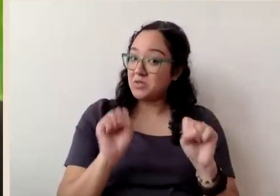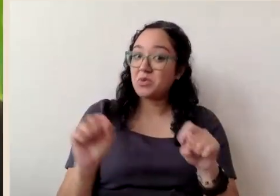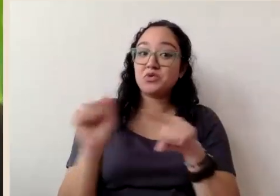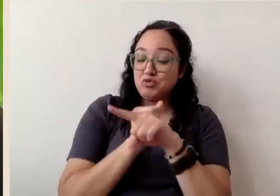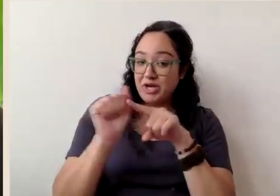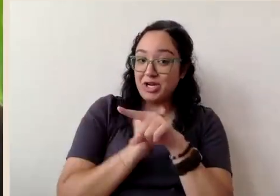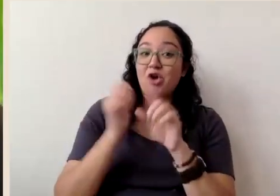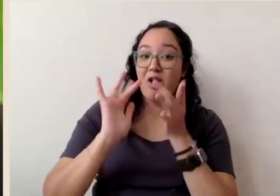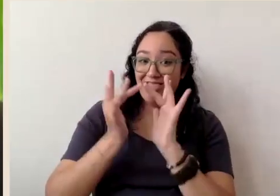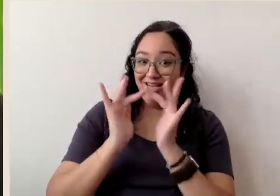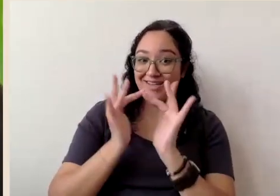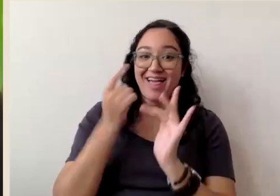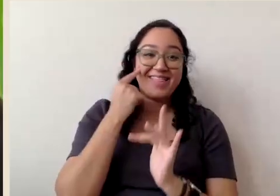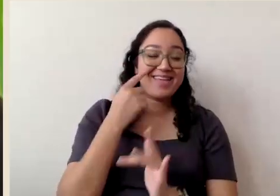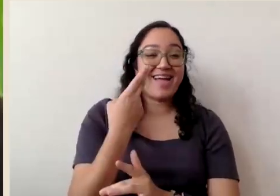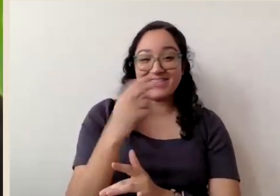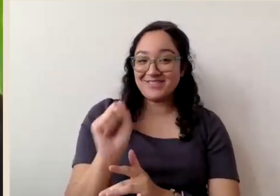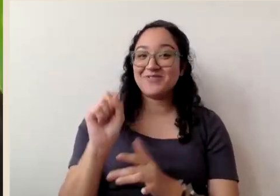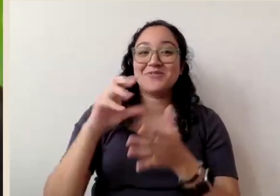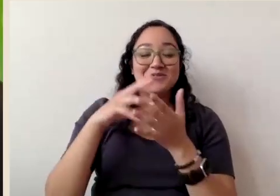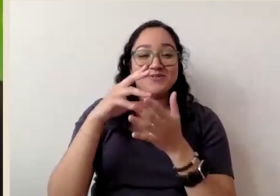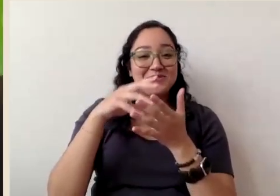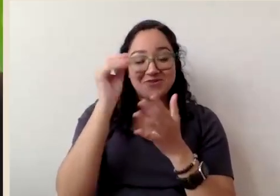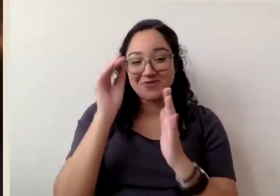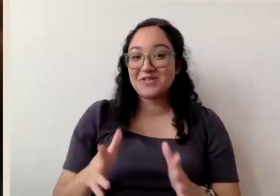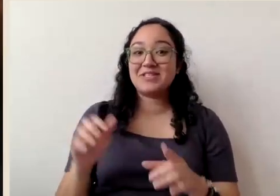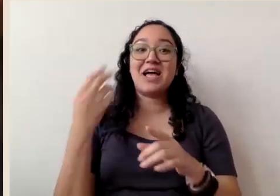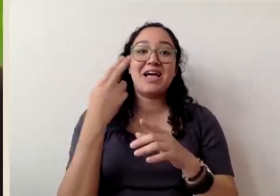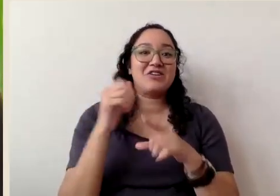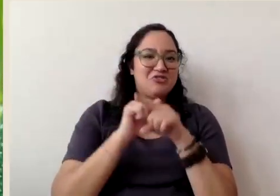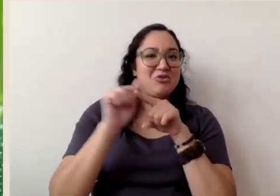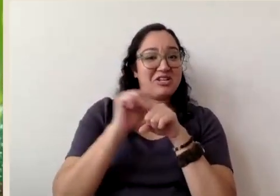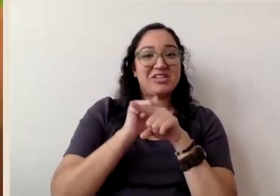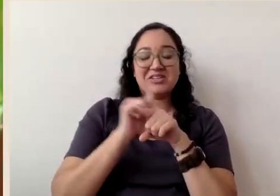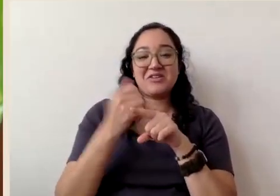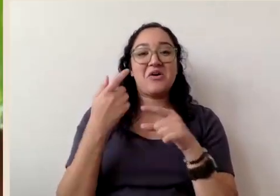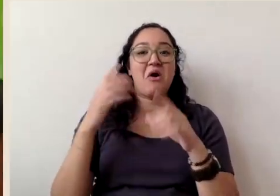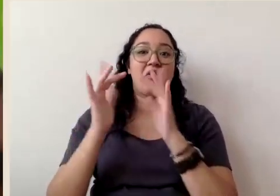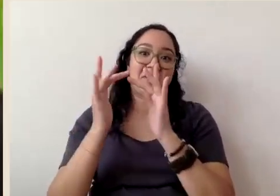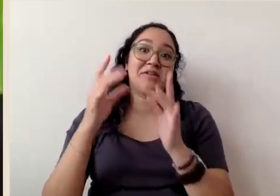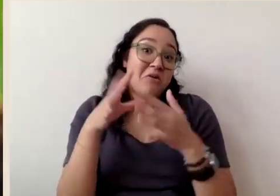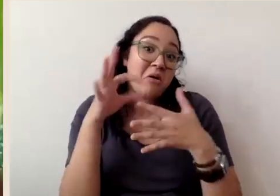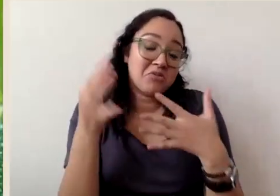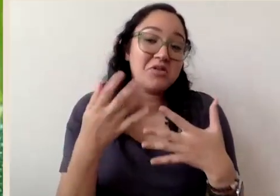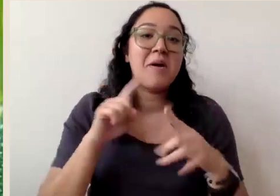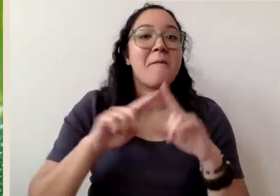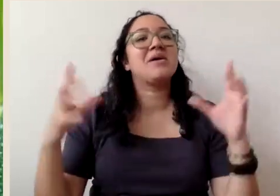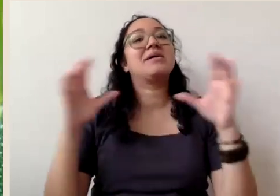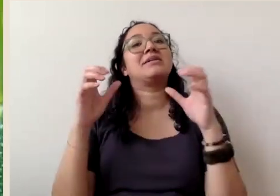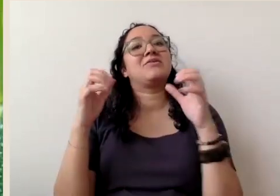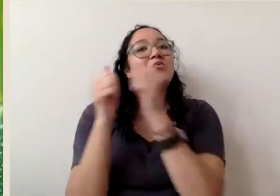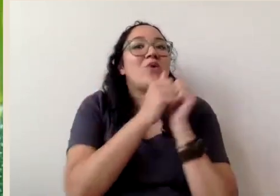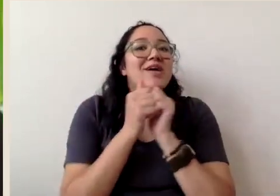online. I think for high school students, doing training online is an option, but being with other students that are collaborating Mhm. together to